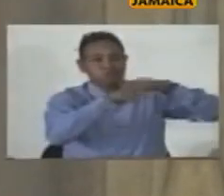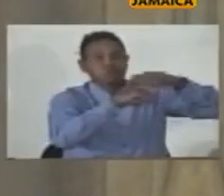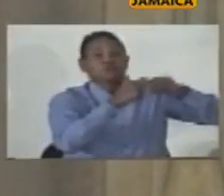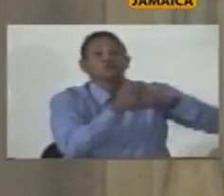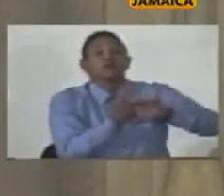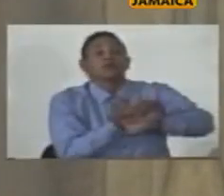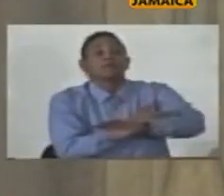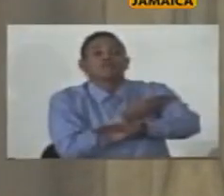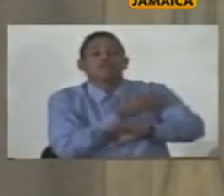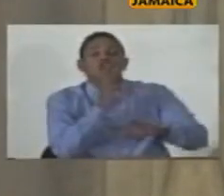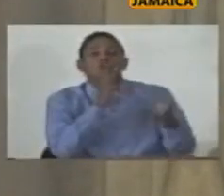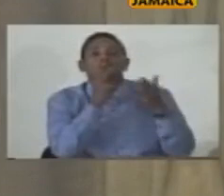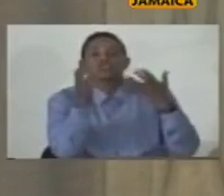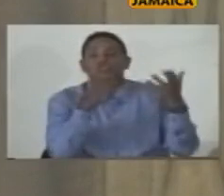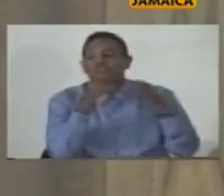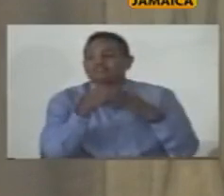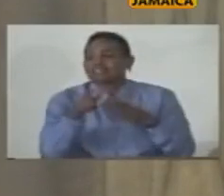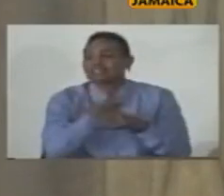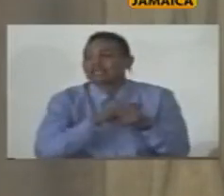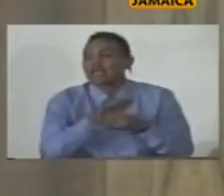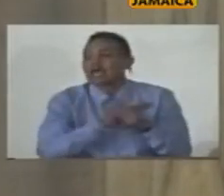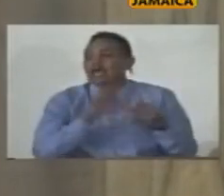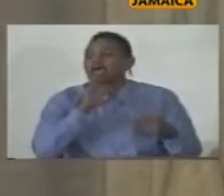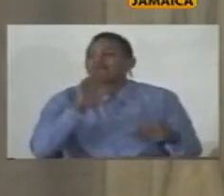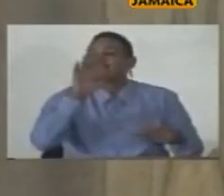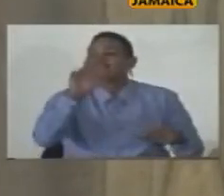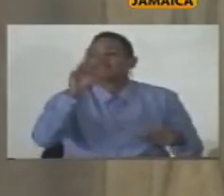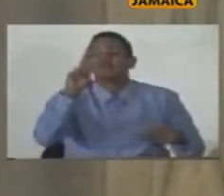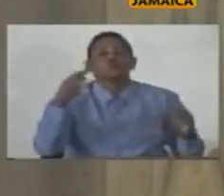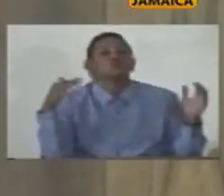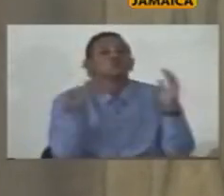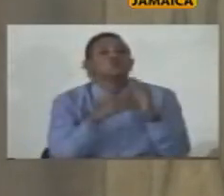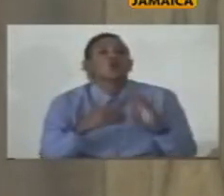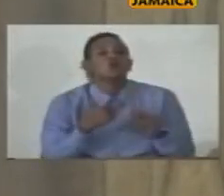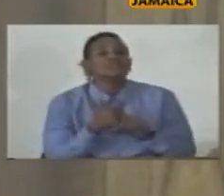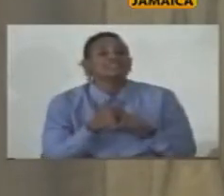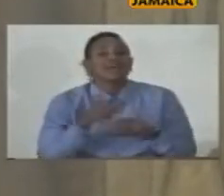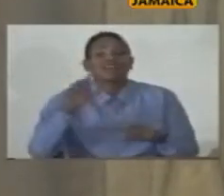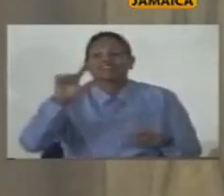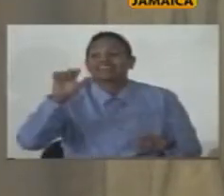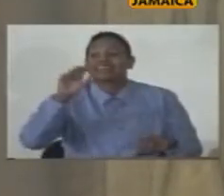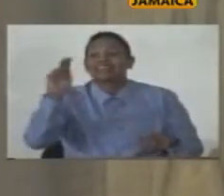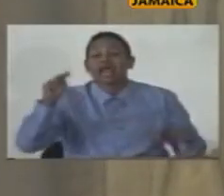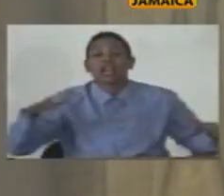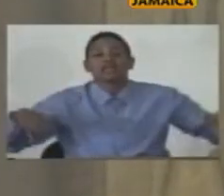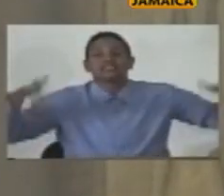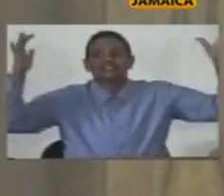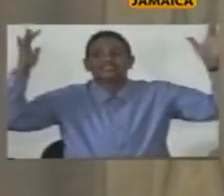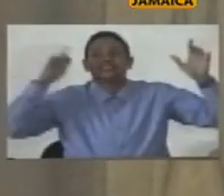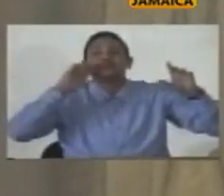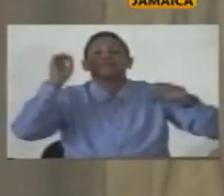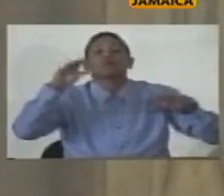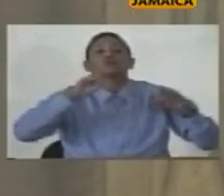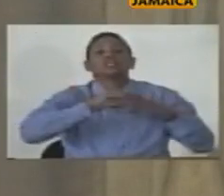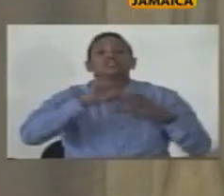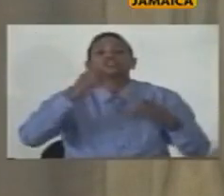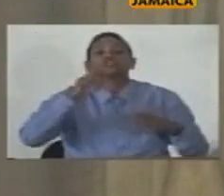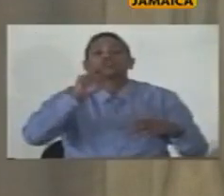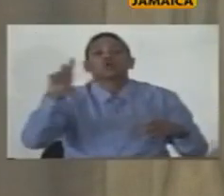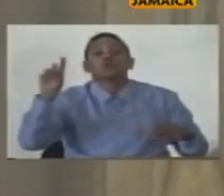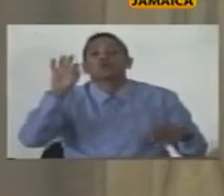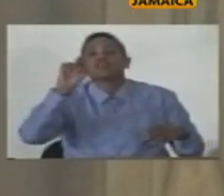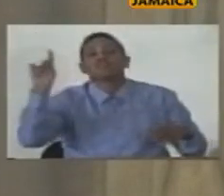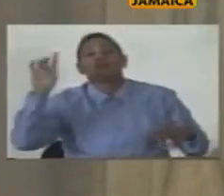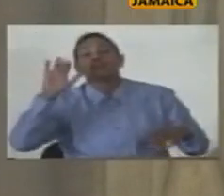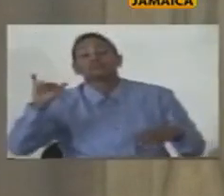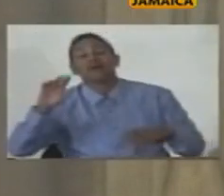the constituency. A 52,000 gallon tank was provided in Sherwood Forest by the National